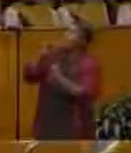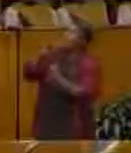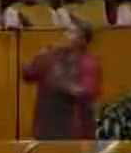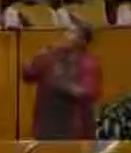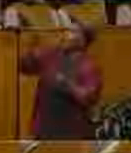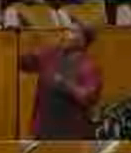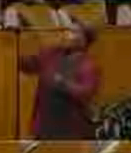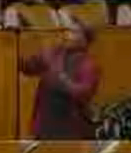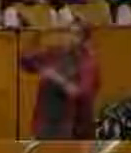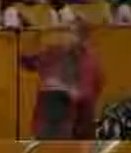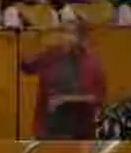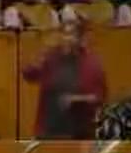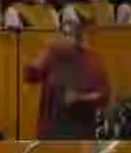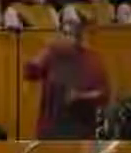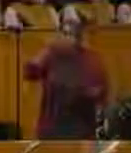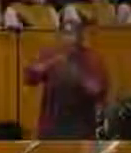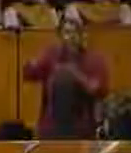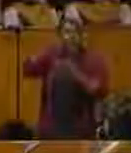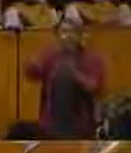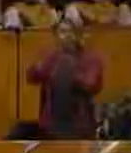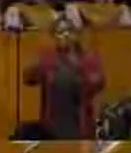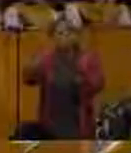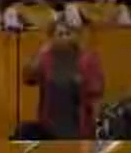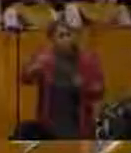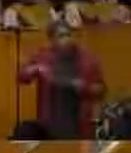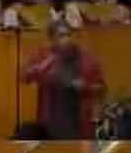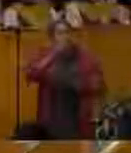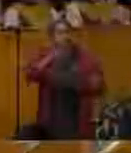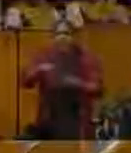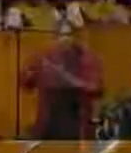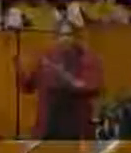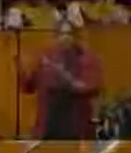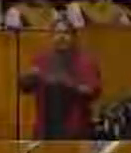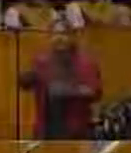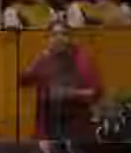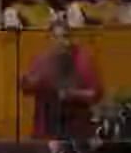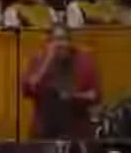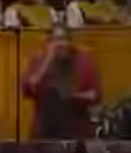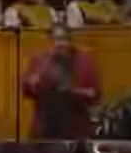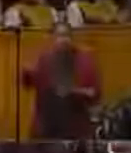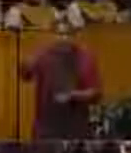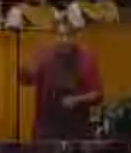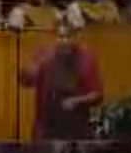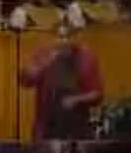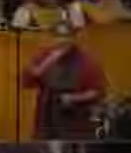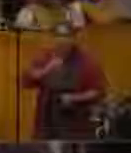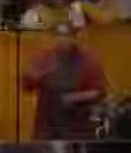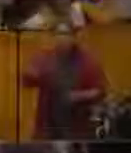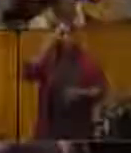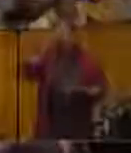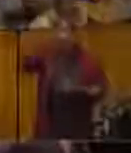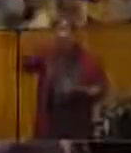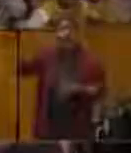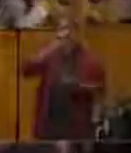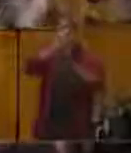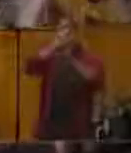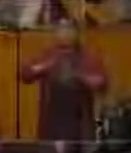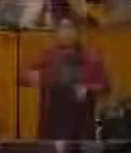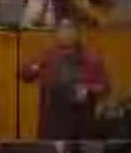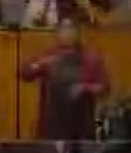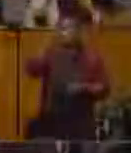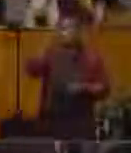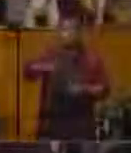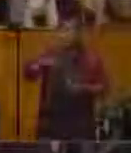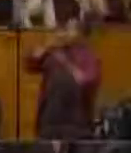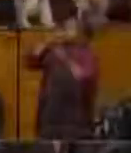If you know the Lord's made a way for you, you ought to bring your tithe to God. If you know God has blessed you, you ought